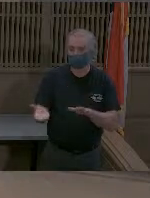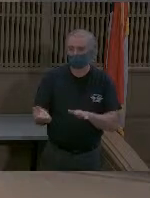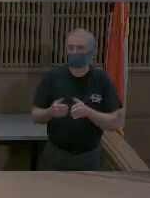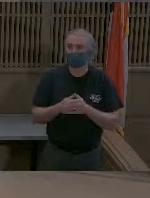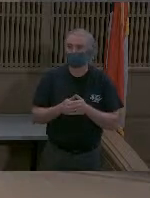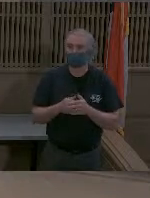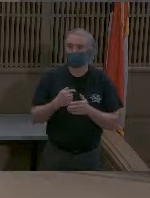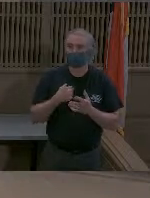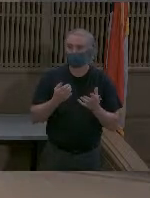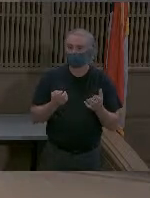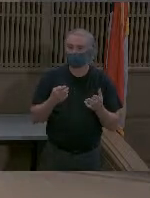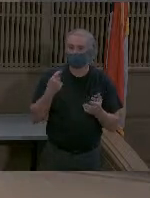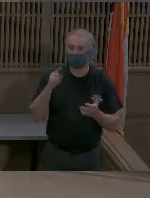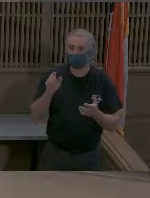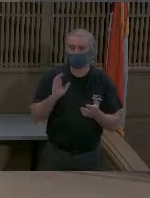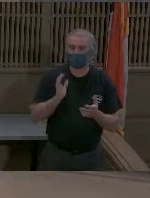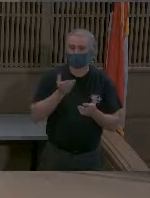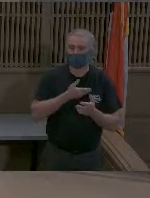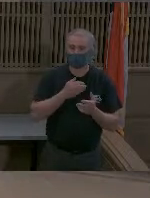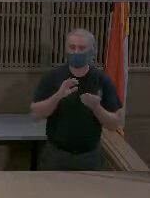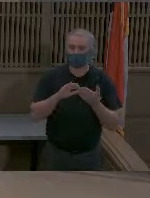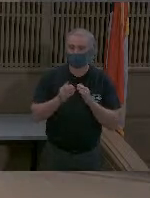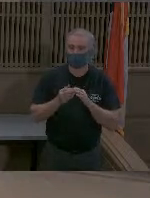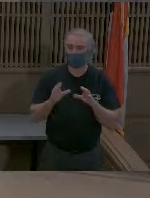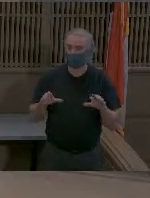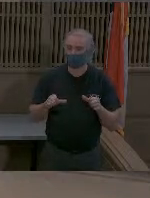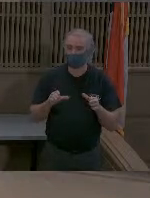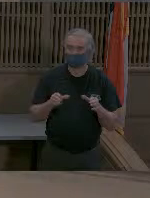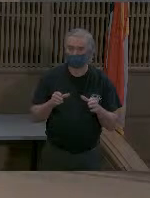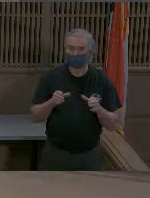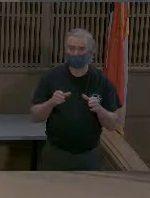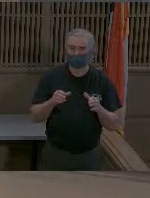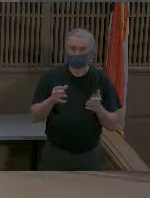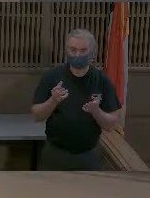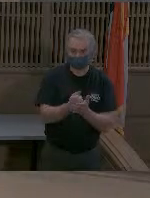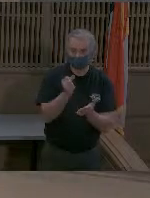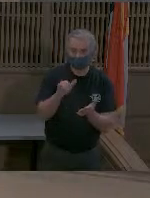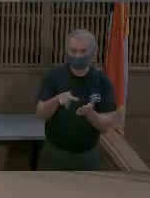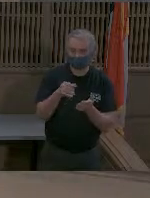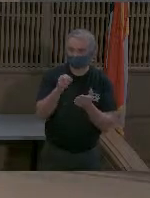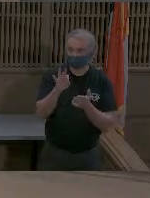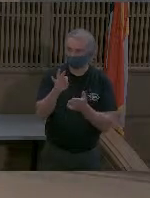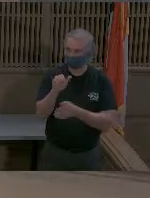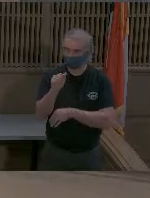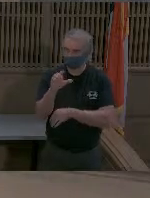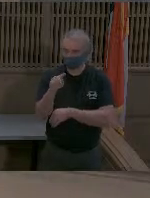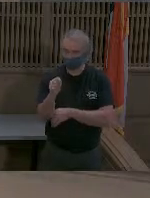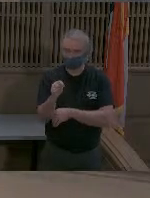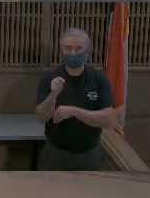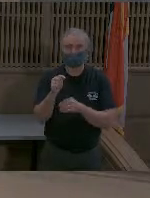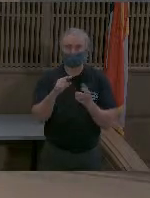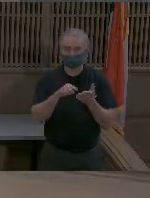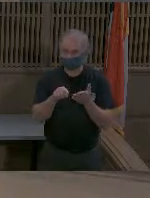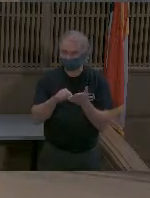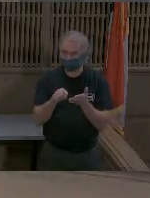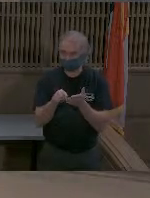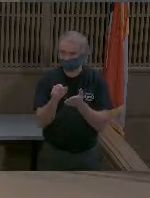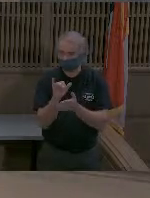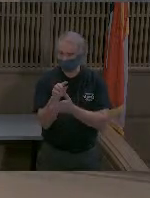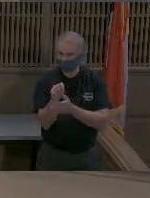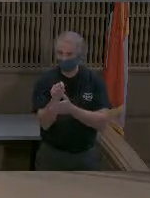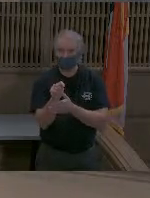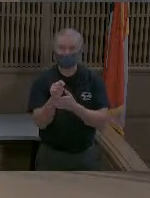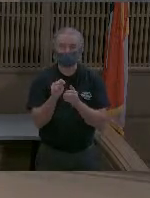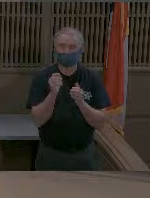what I would like for our community to do is get the facts. Read it, examine it, know it